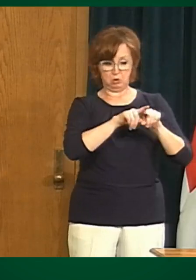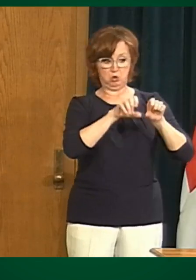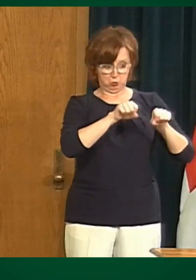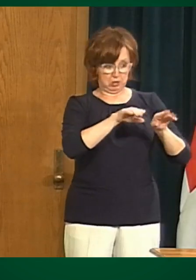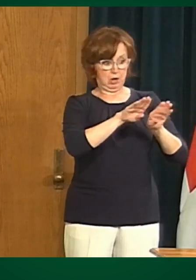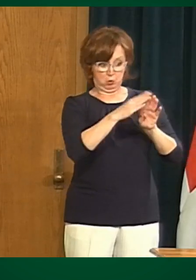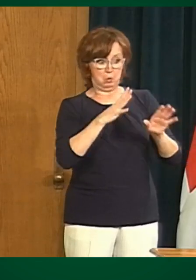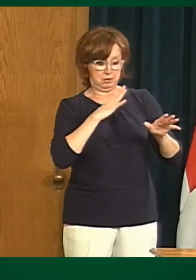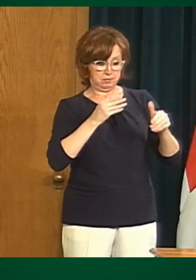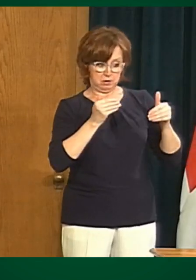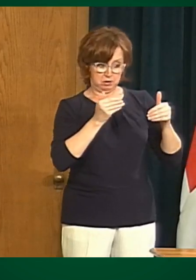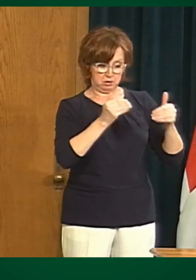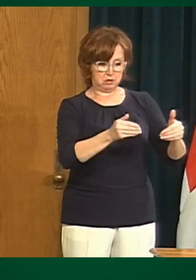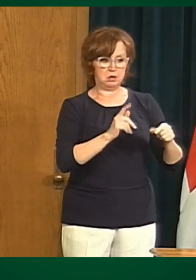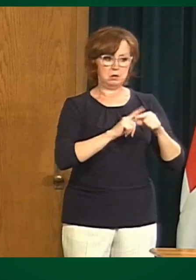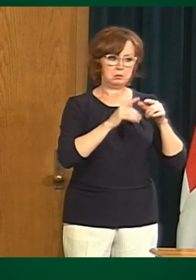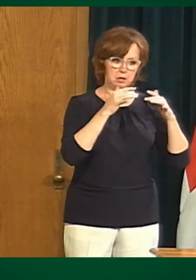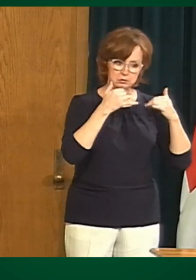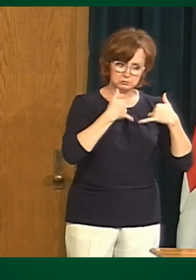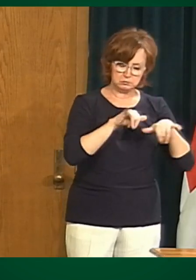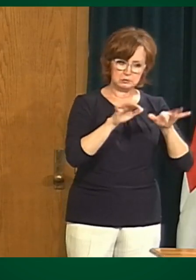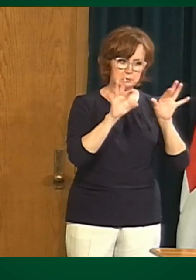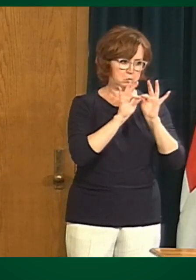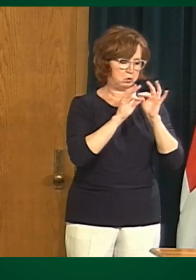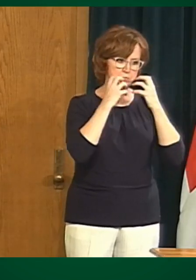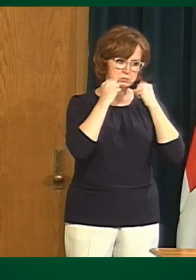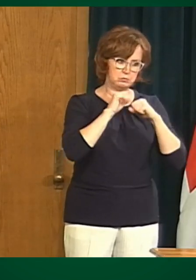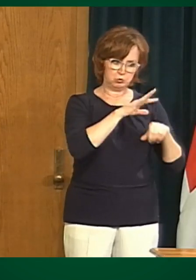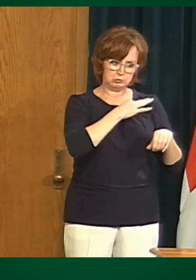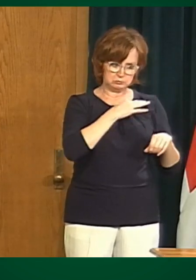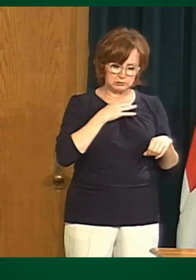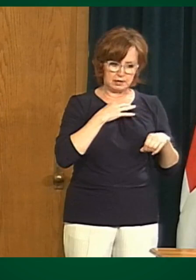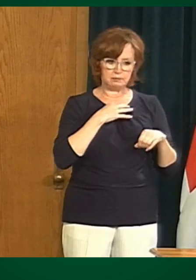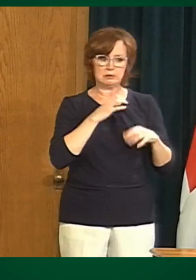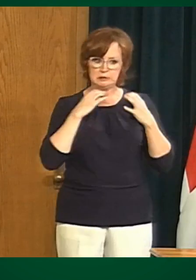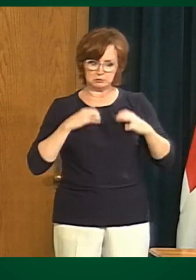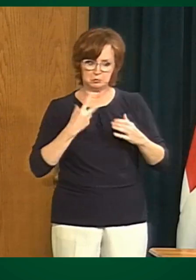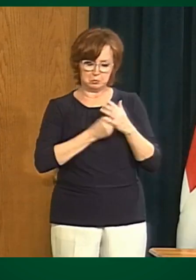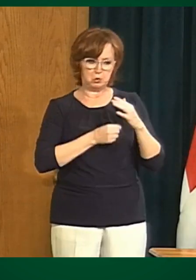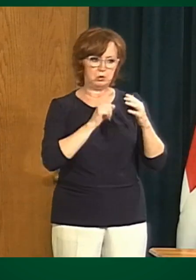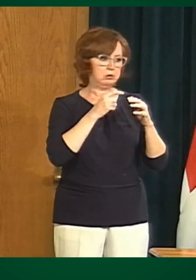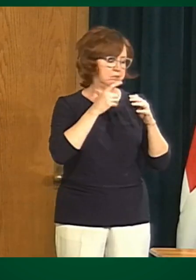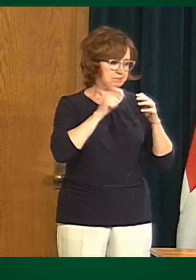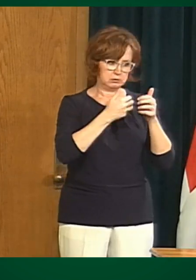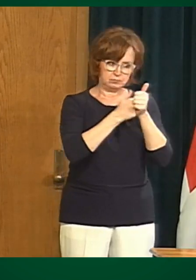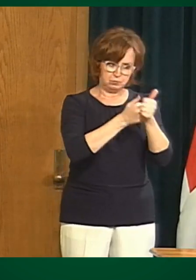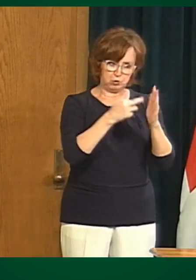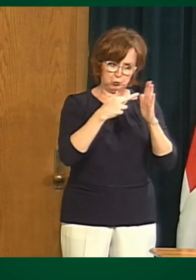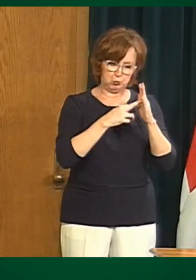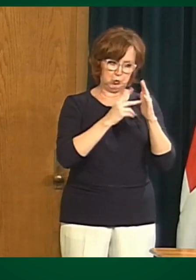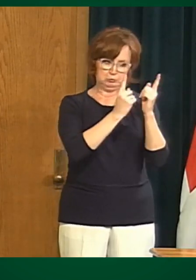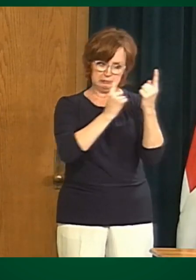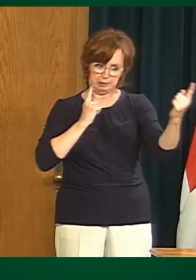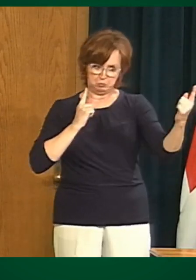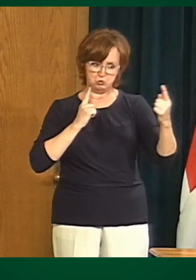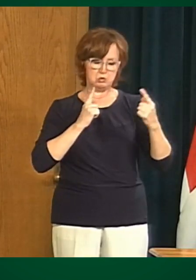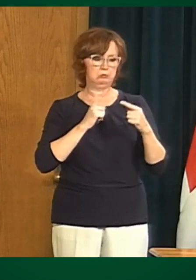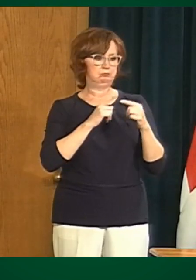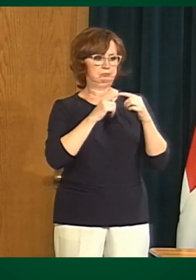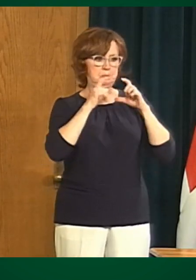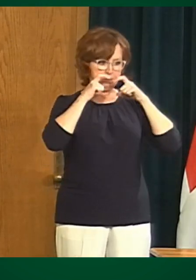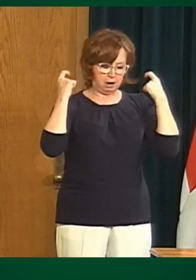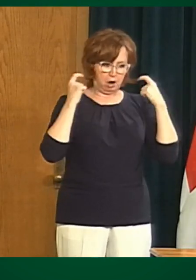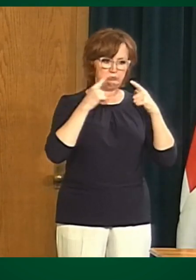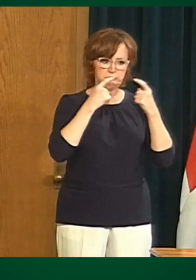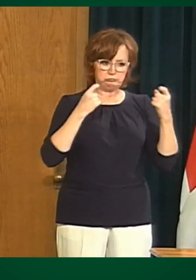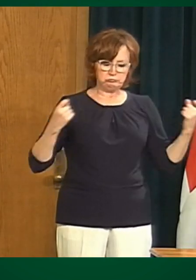cleaning guidelines to protect their employees and to protect their customers. All restrictions on travel,